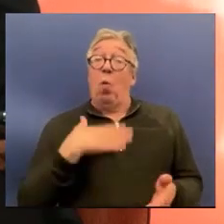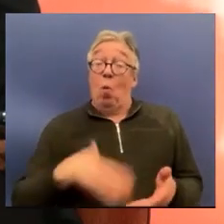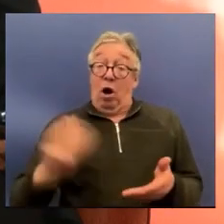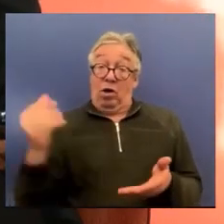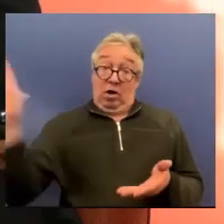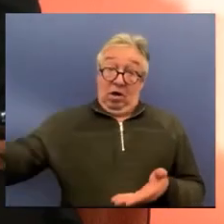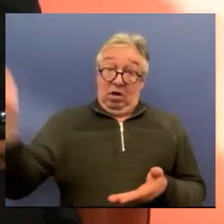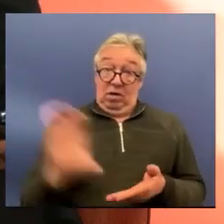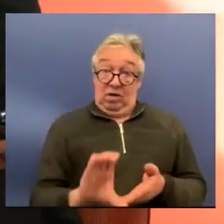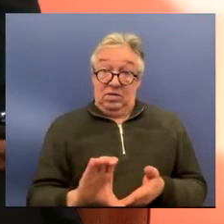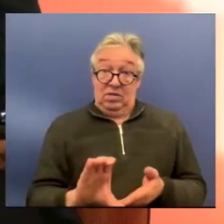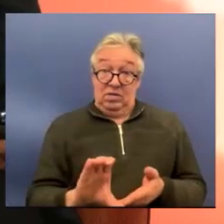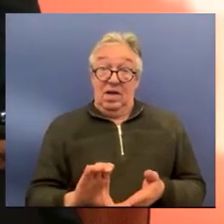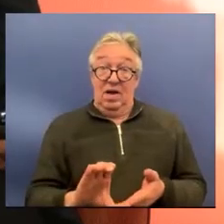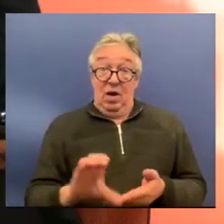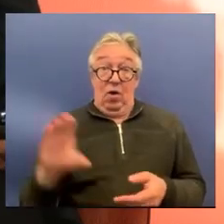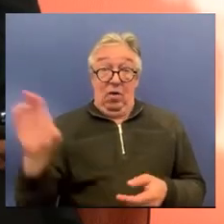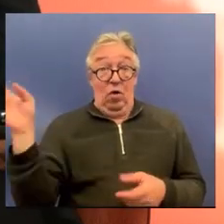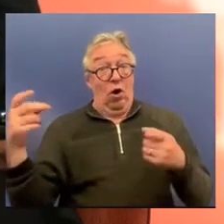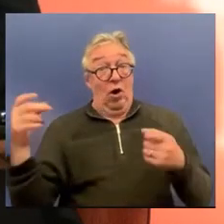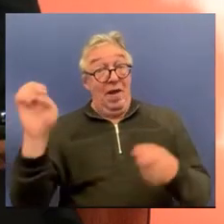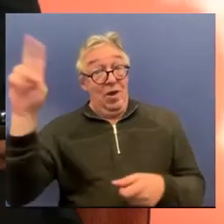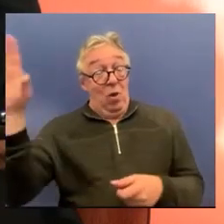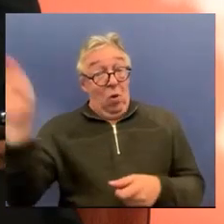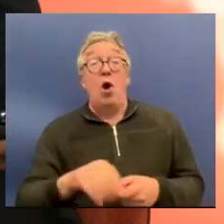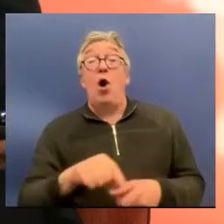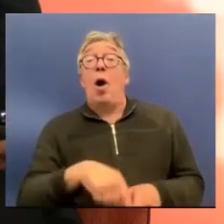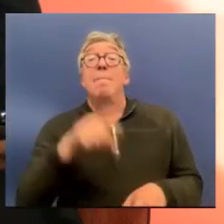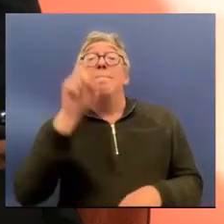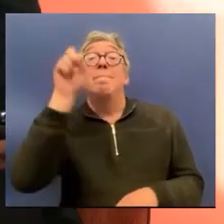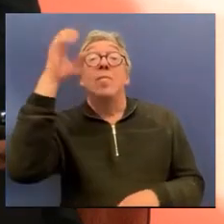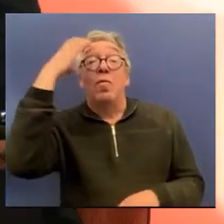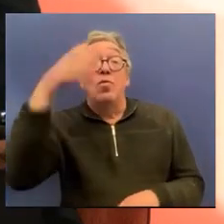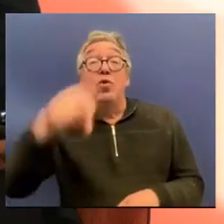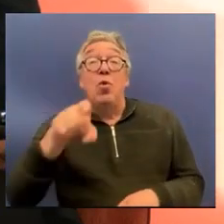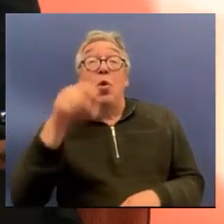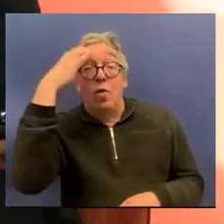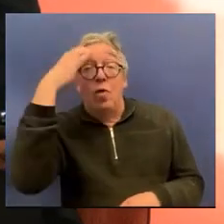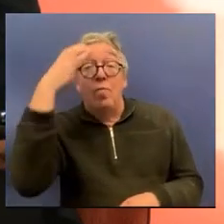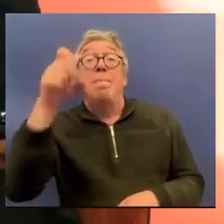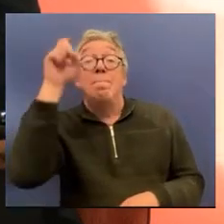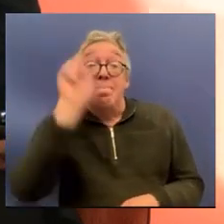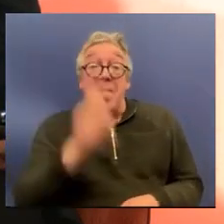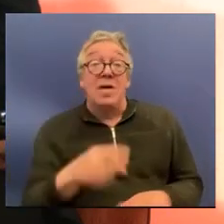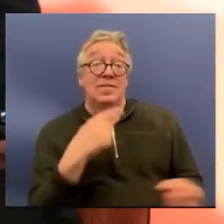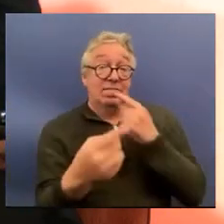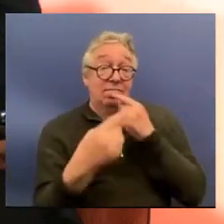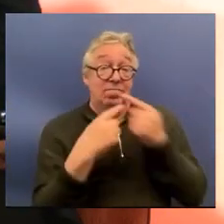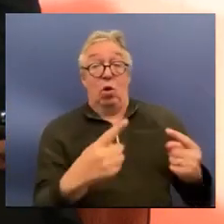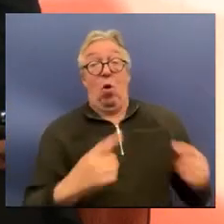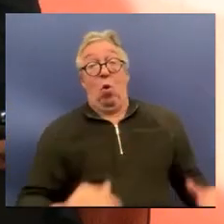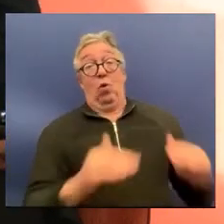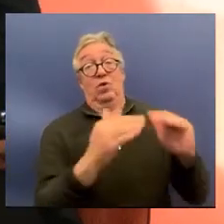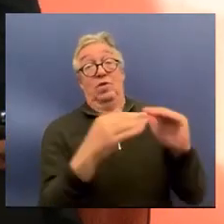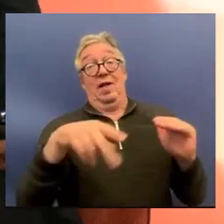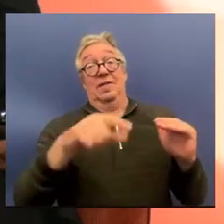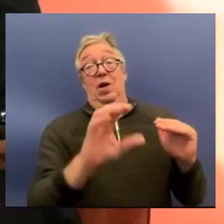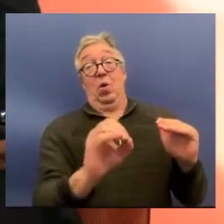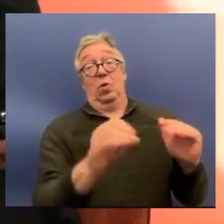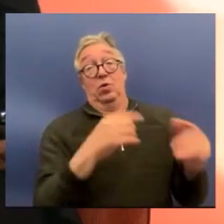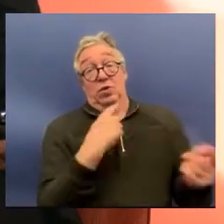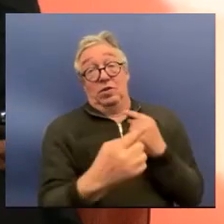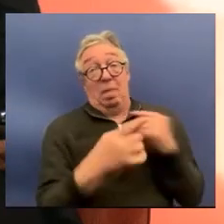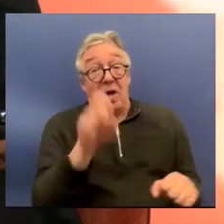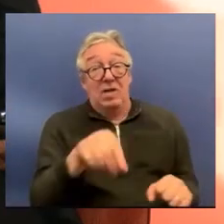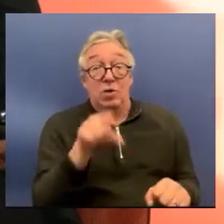non-governmental organizations. They have to consult with civil society. So make use of that prerogative that you have as an organization to talk